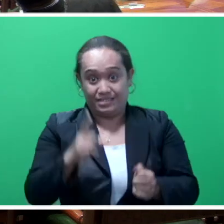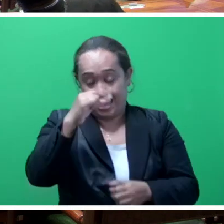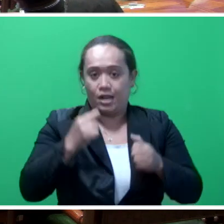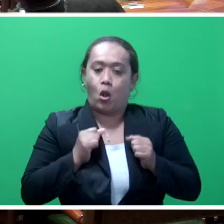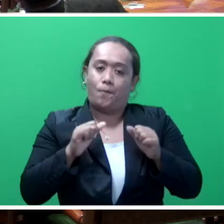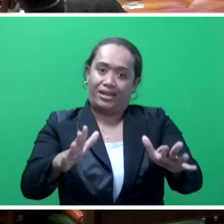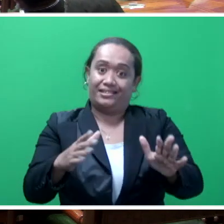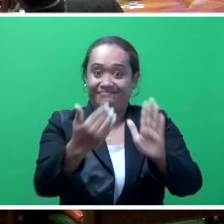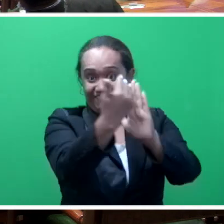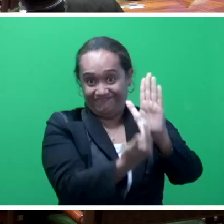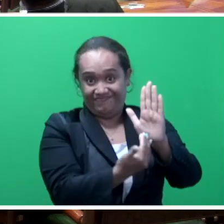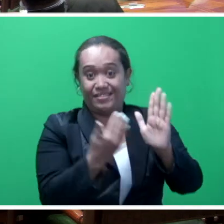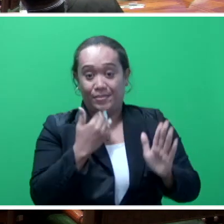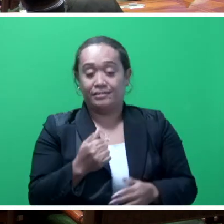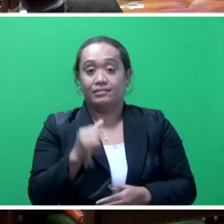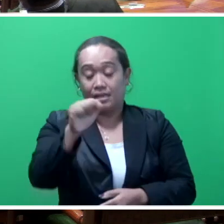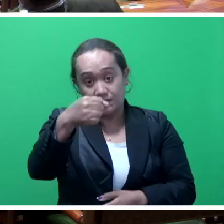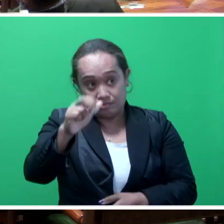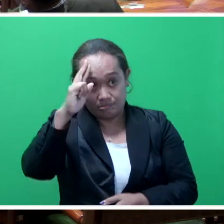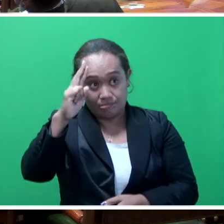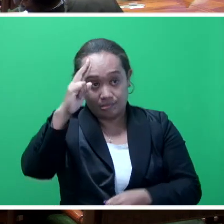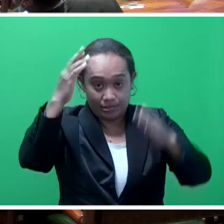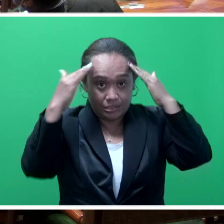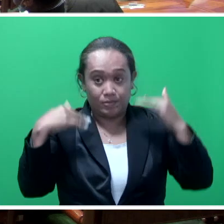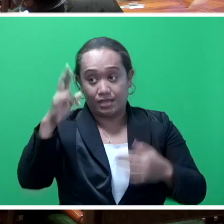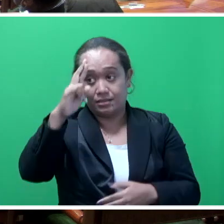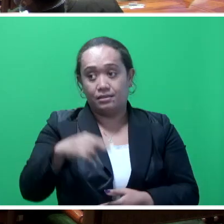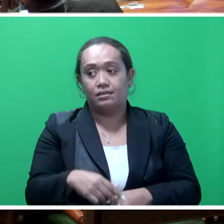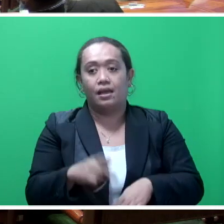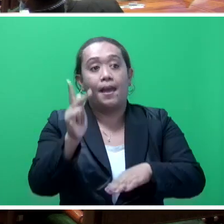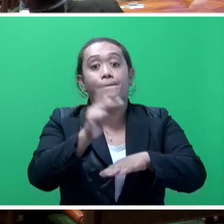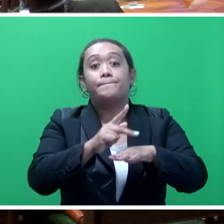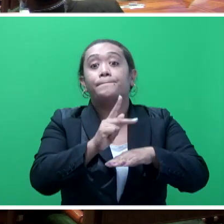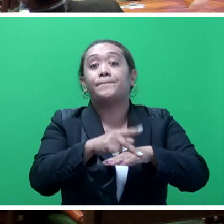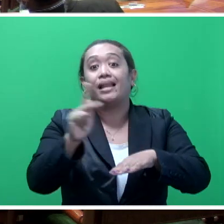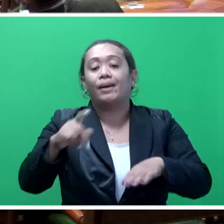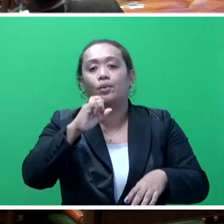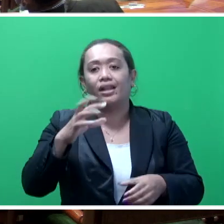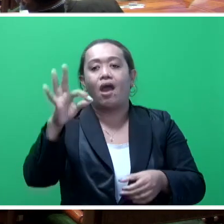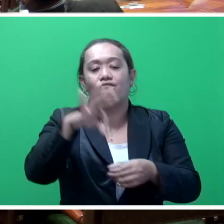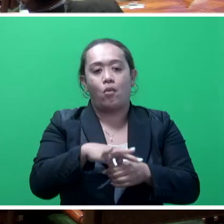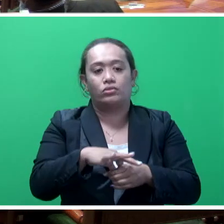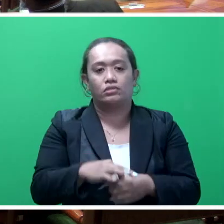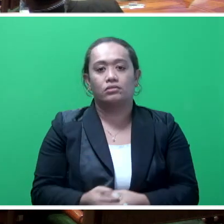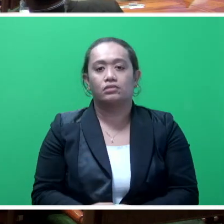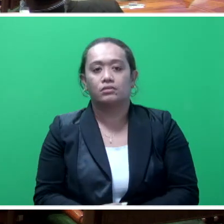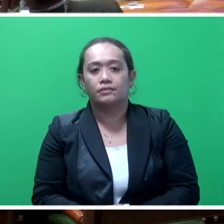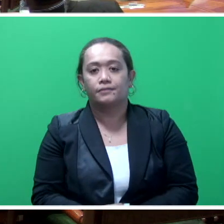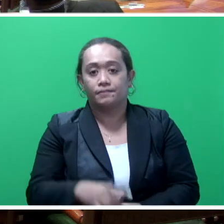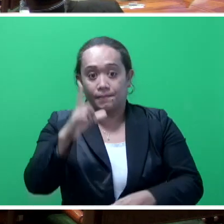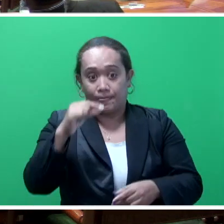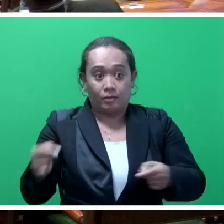the agenda items, Mr. Speaker. Thank you. Honourable members, the floor is now open for debate on the